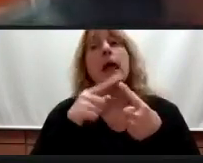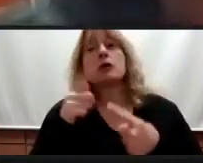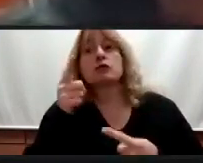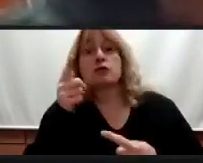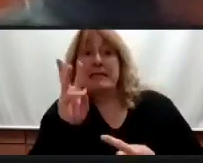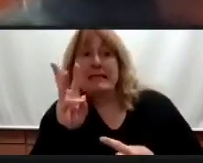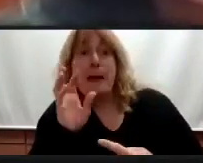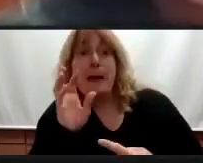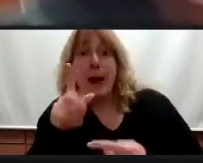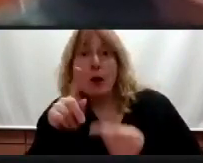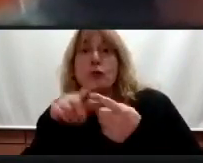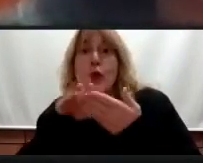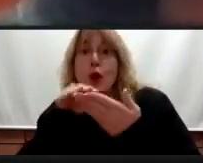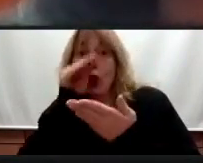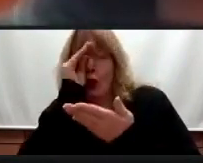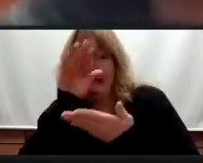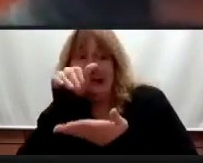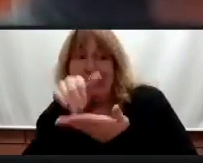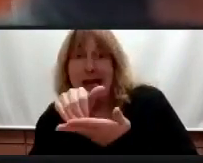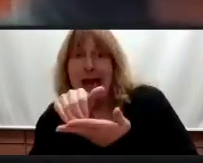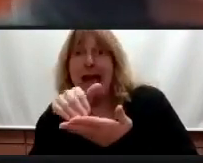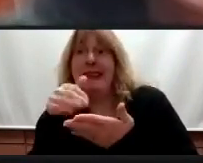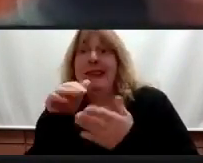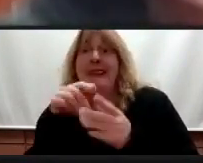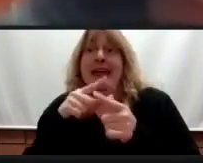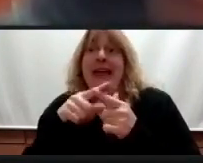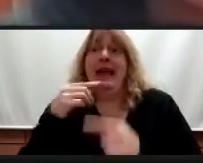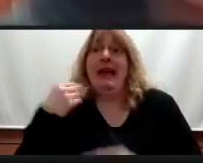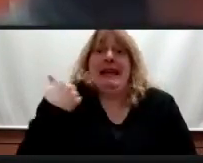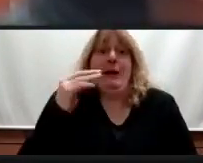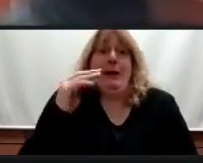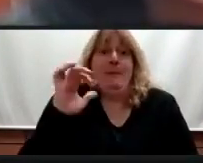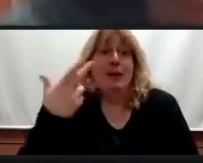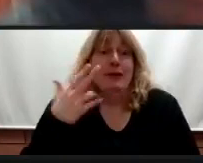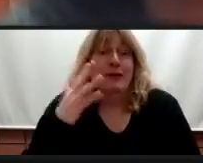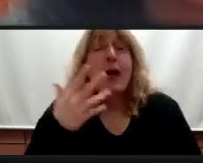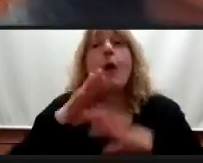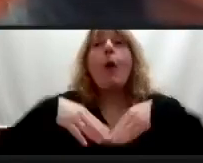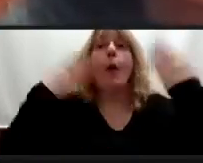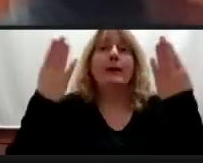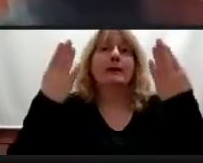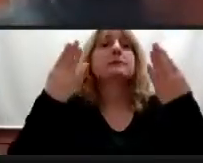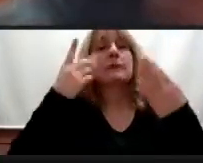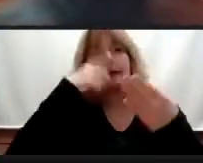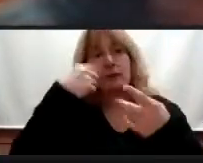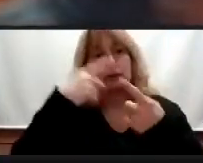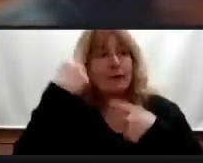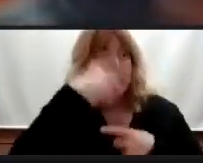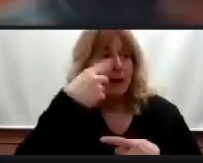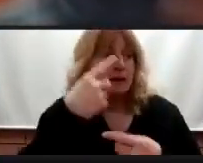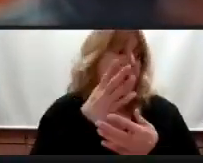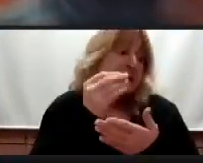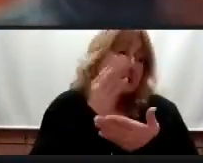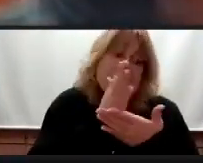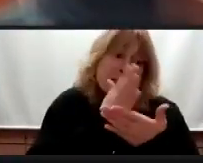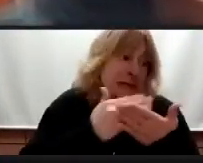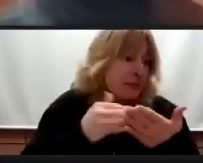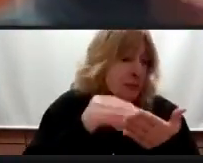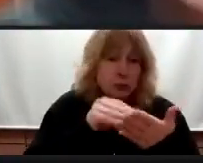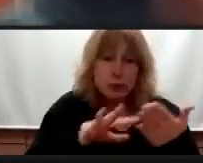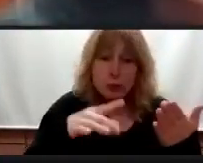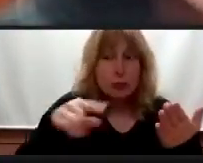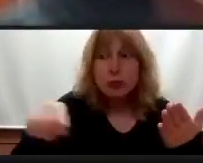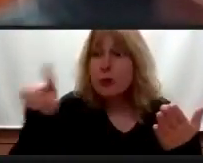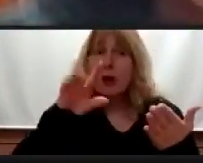for face-to-face. And there are some of our students that have not been in school in a school building since last March. So when we just